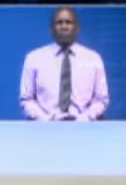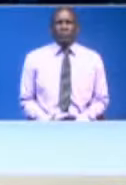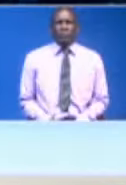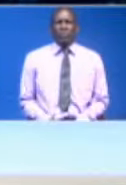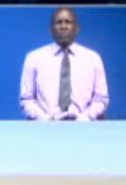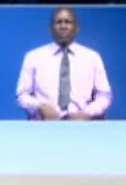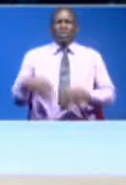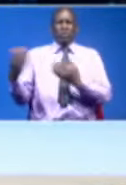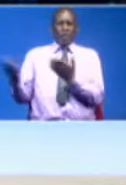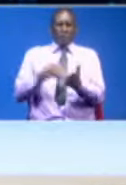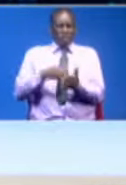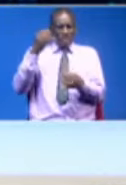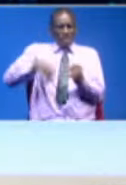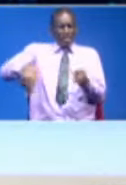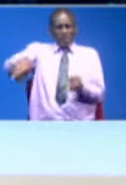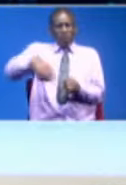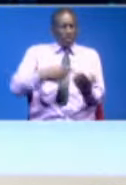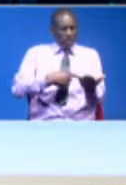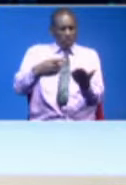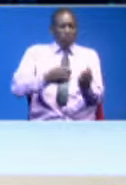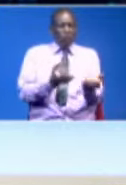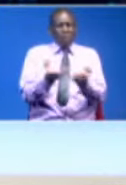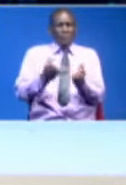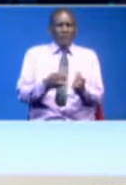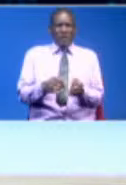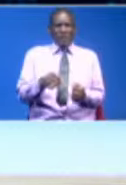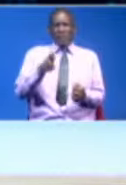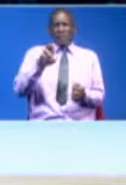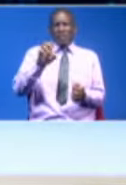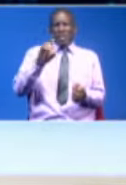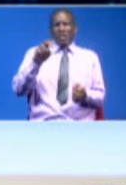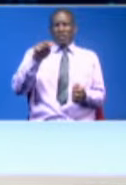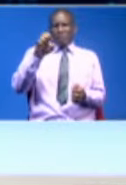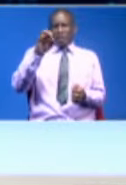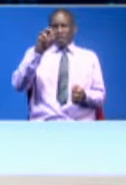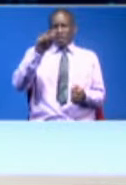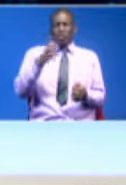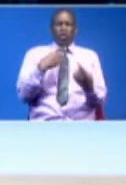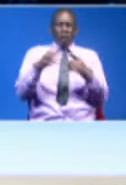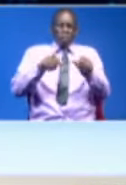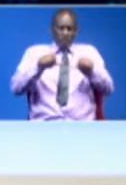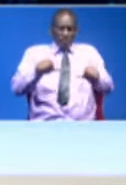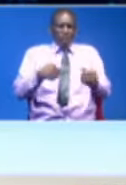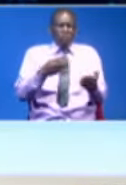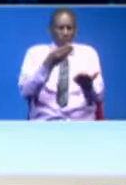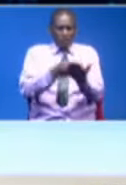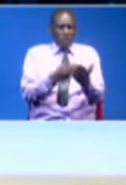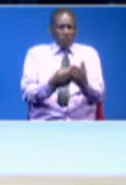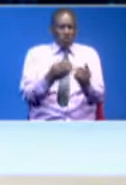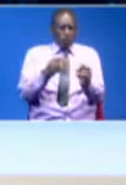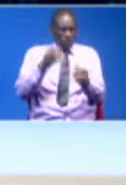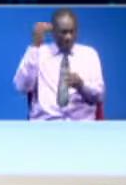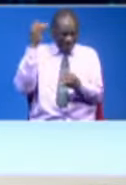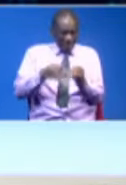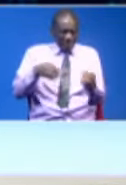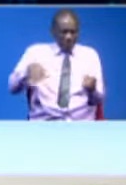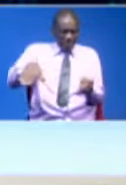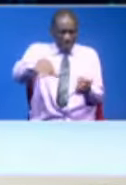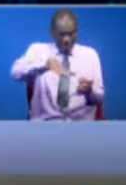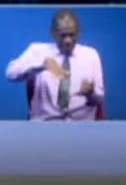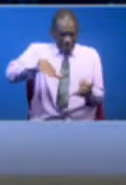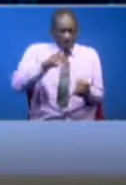Welcome to the last leg of this conversation on Business Redefined. We are talking about sustainable finance, and we want to drill down now to the final bit of our conversation. And because of